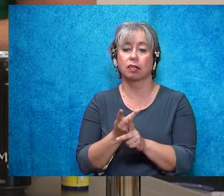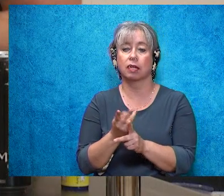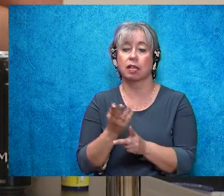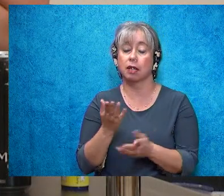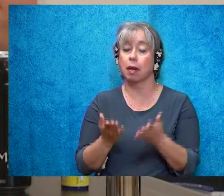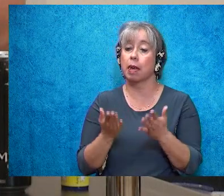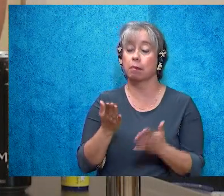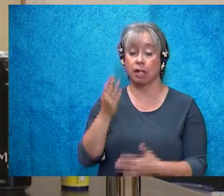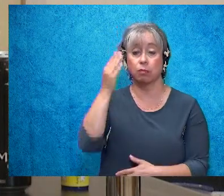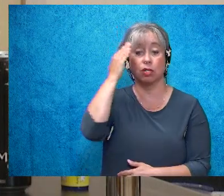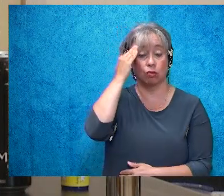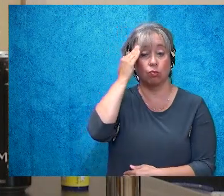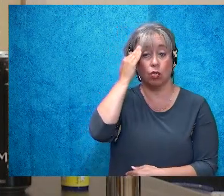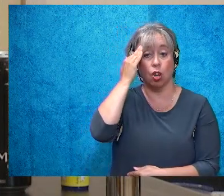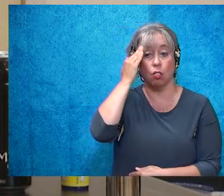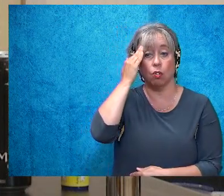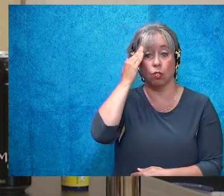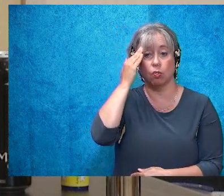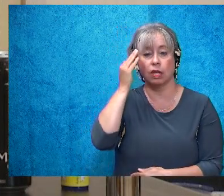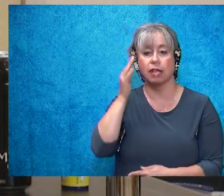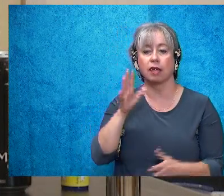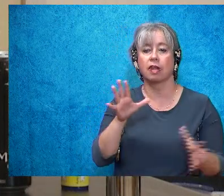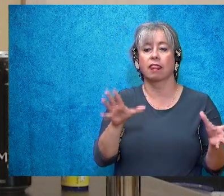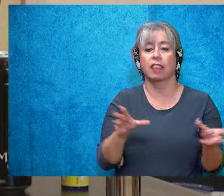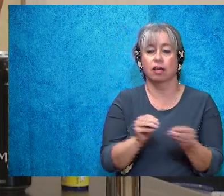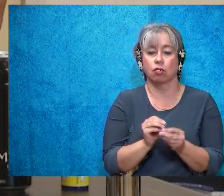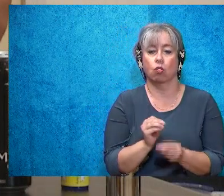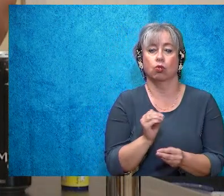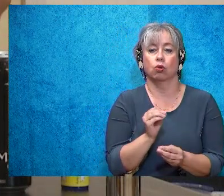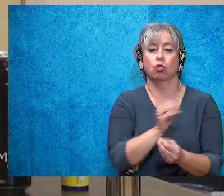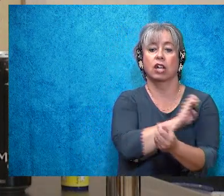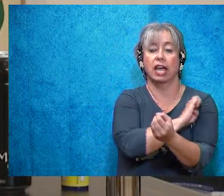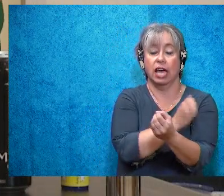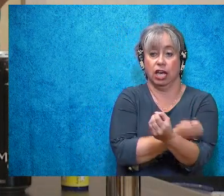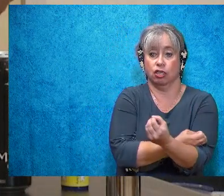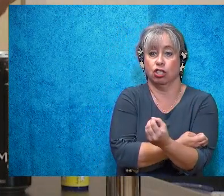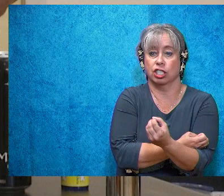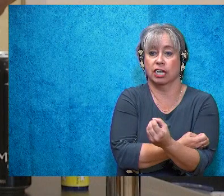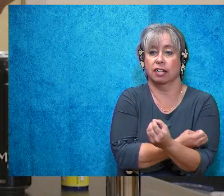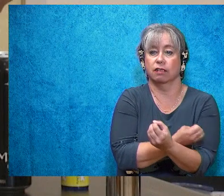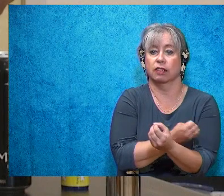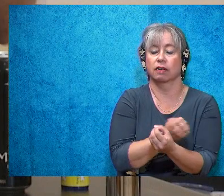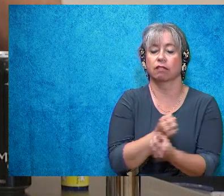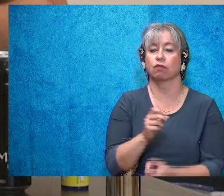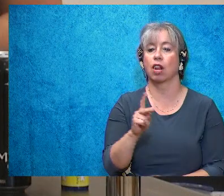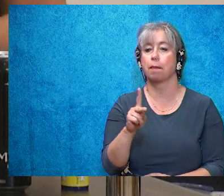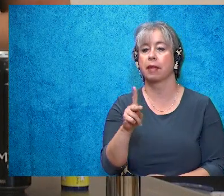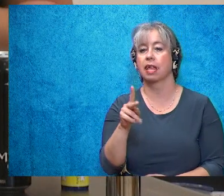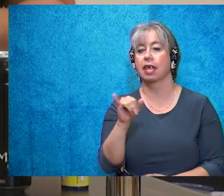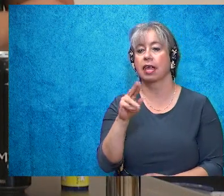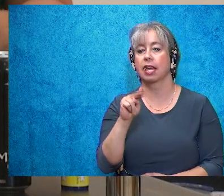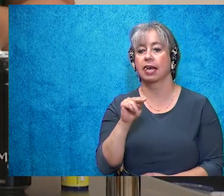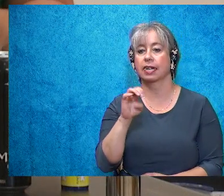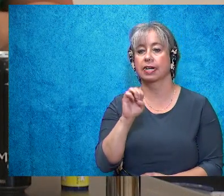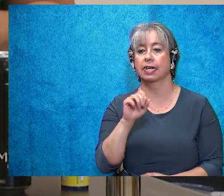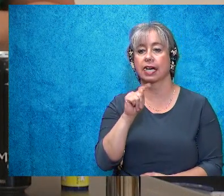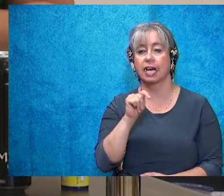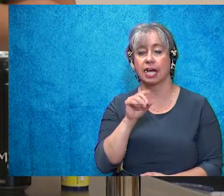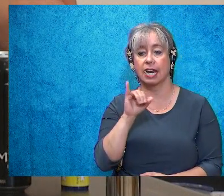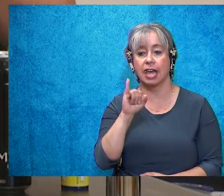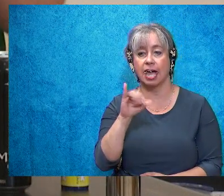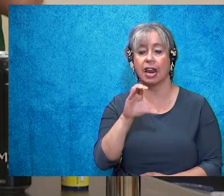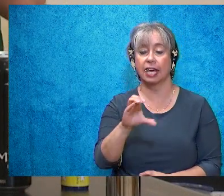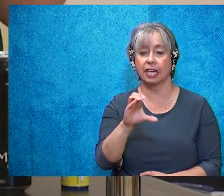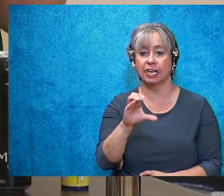with. It would be the total energy an object has with its kinetic energy and its potential